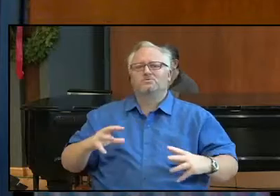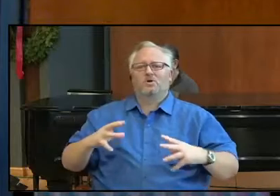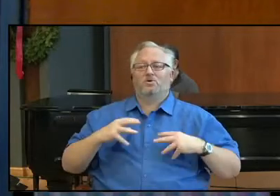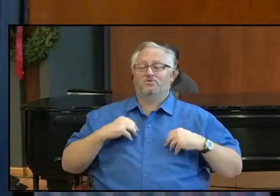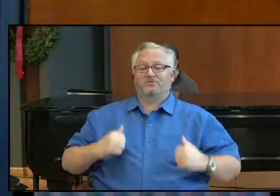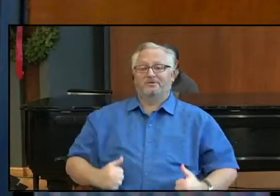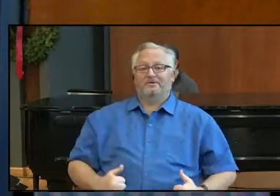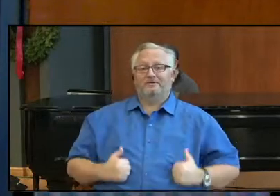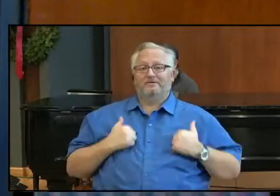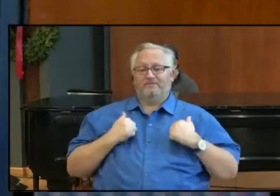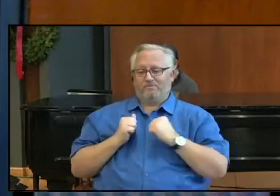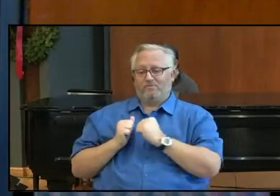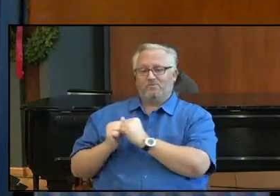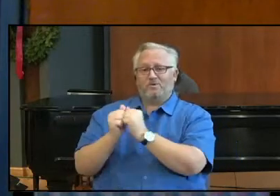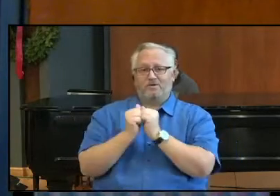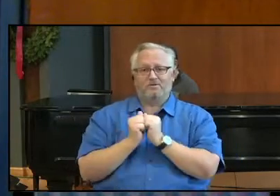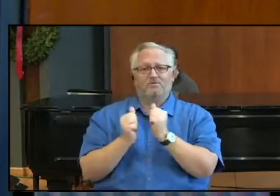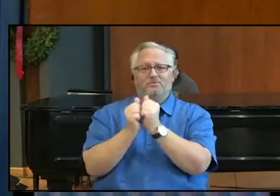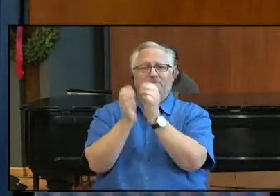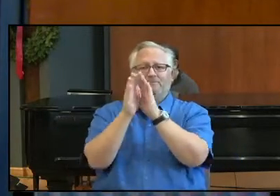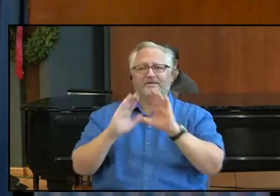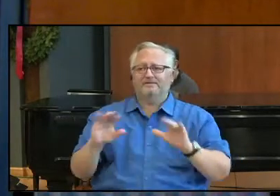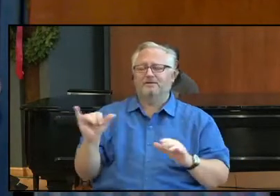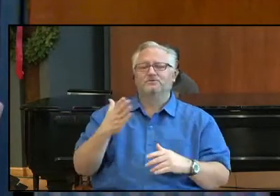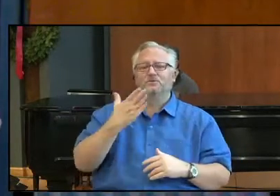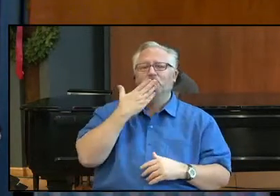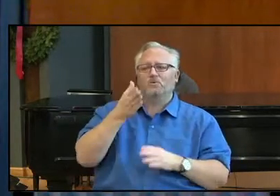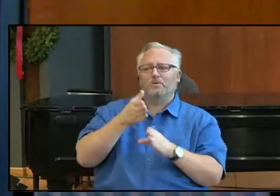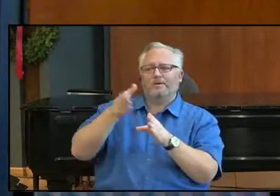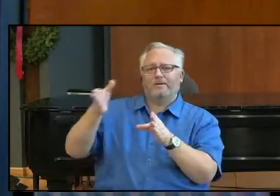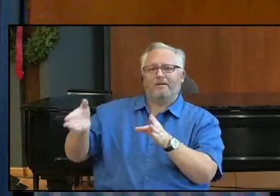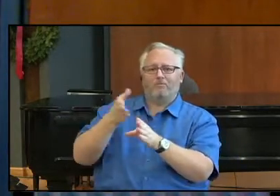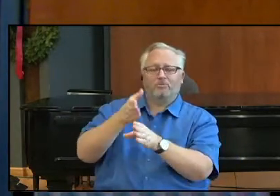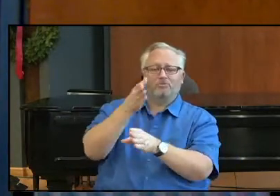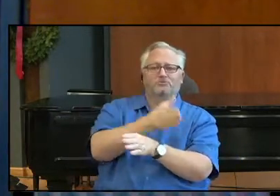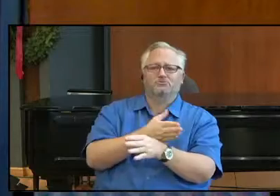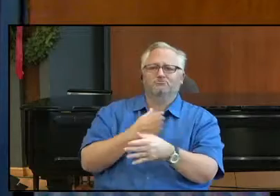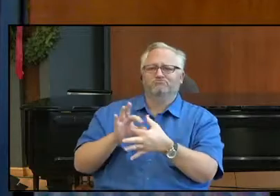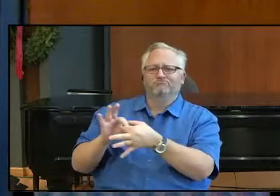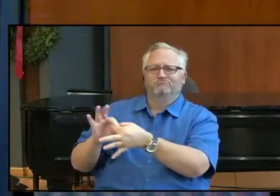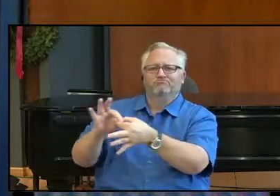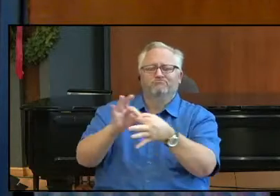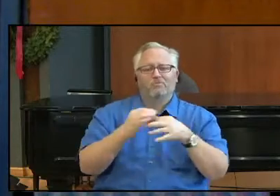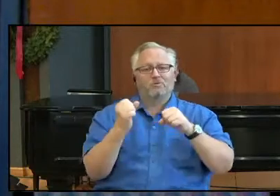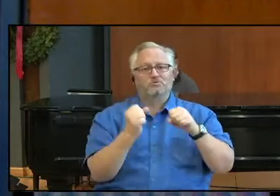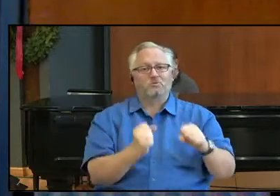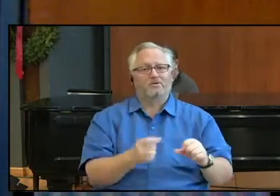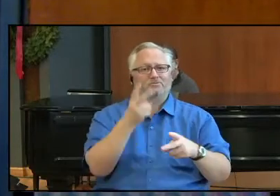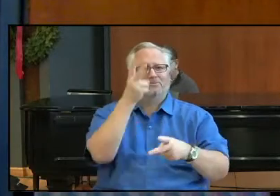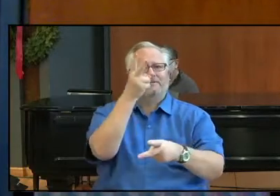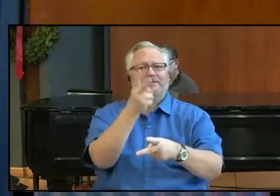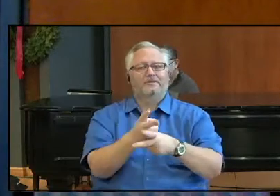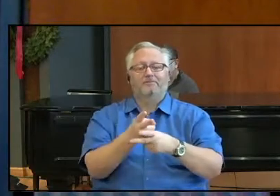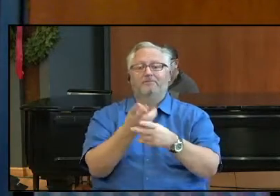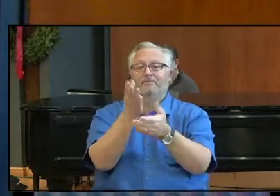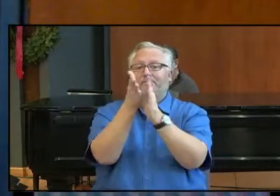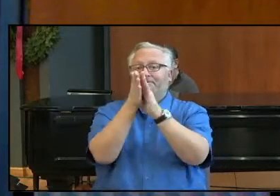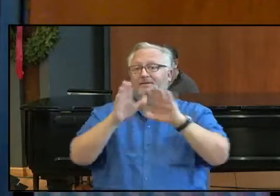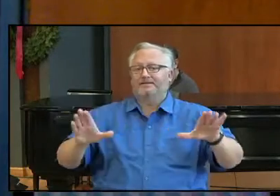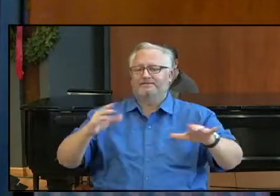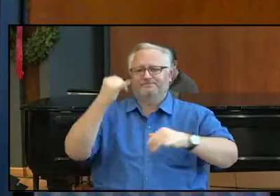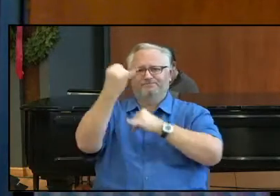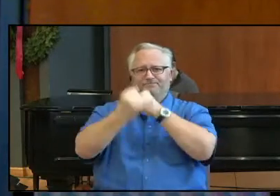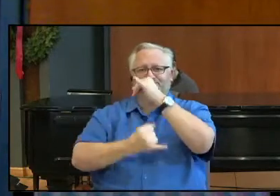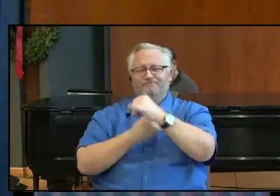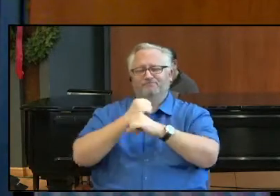as good neighbors, to unite our strength to maintain international peace and security,